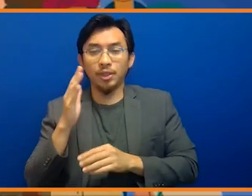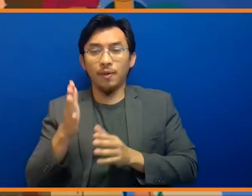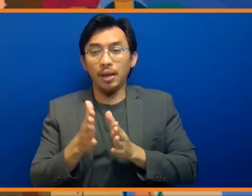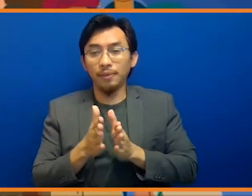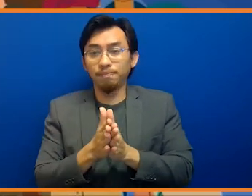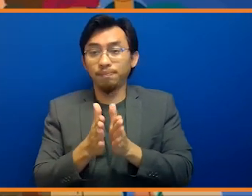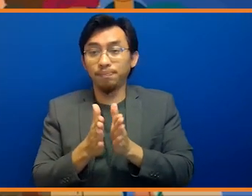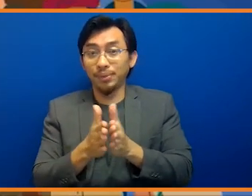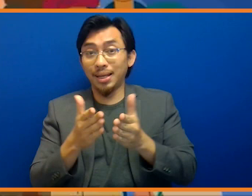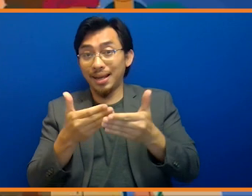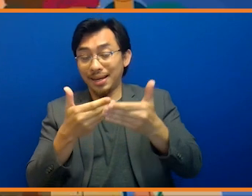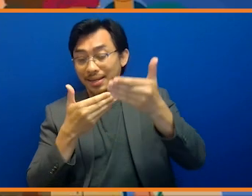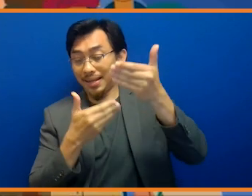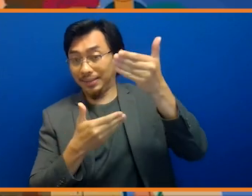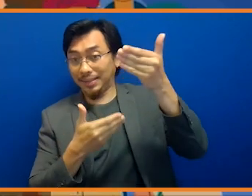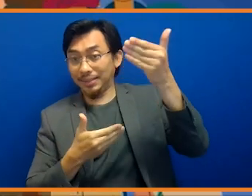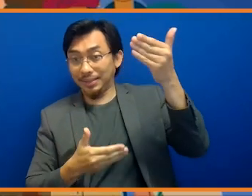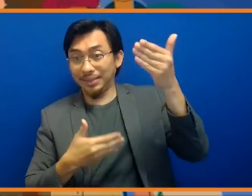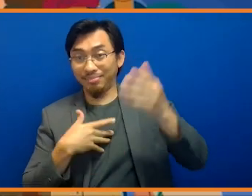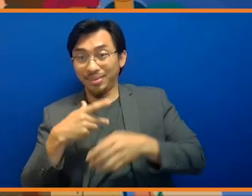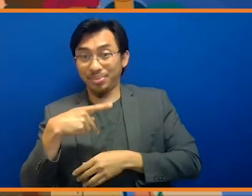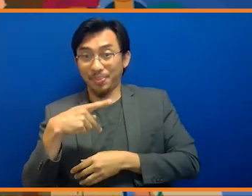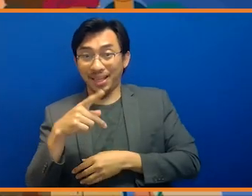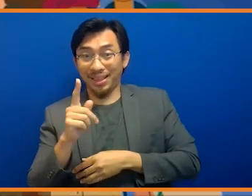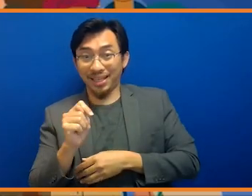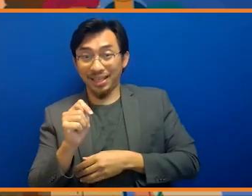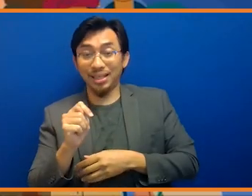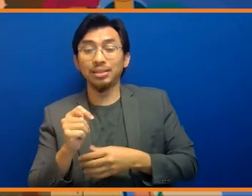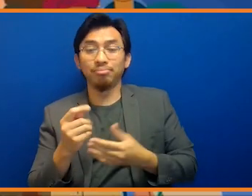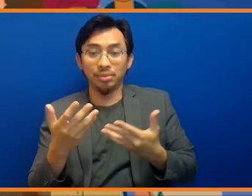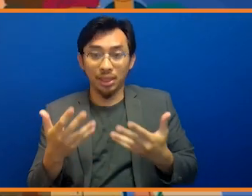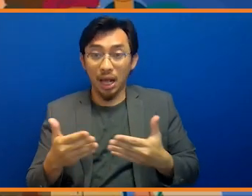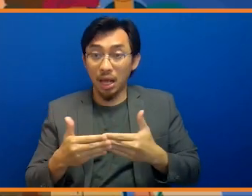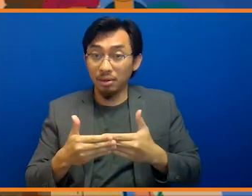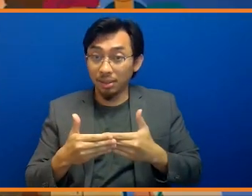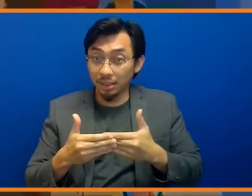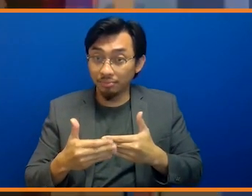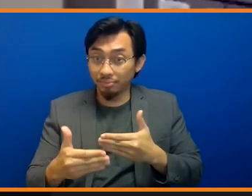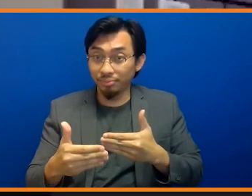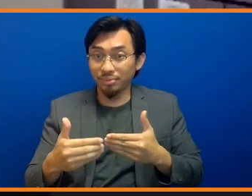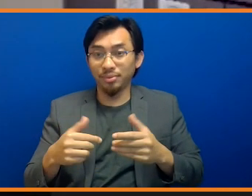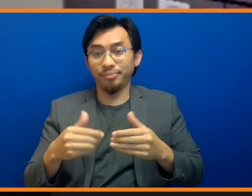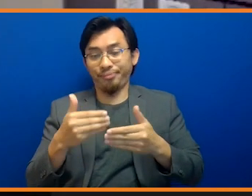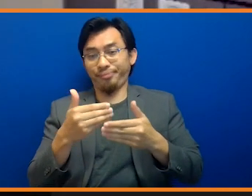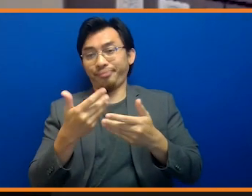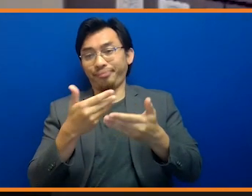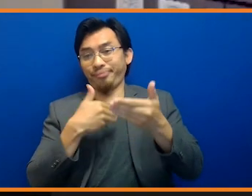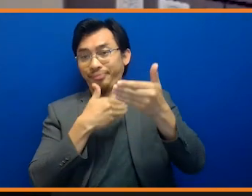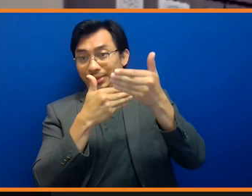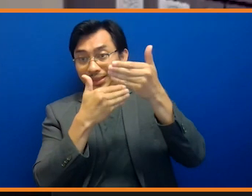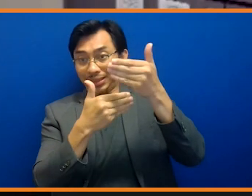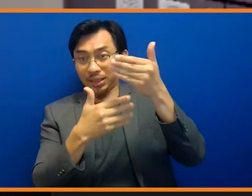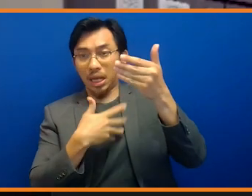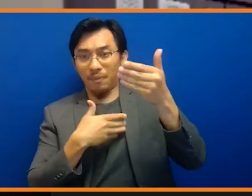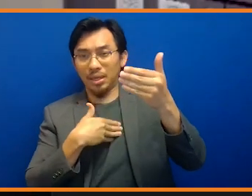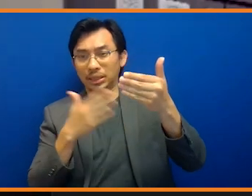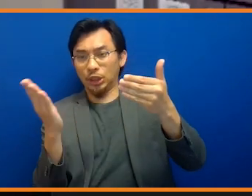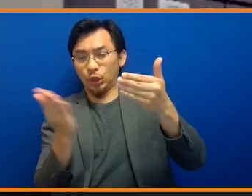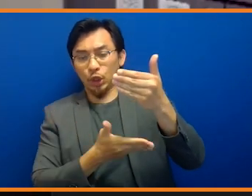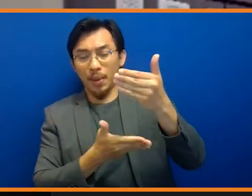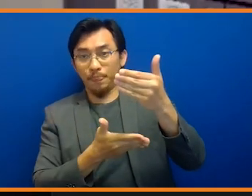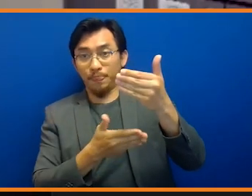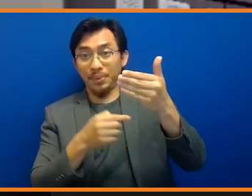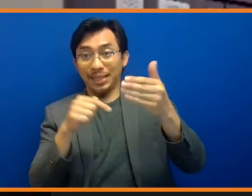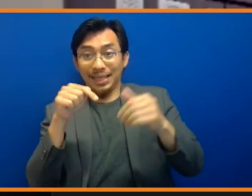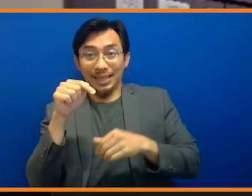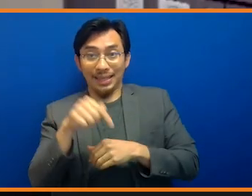in the next slide of my presentation. Okay, we continue to my slide, yeah. We stop